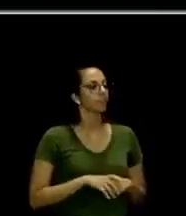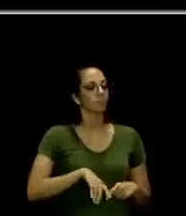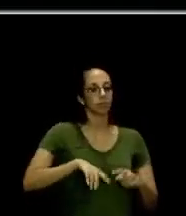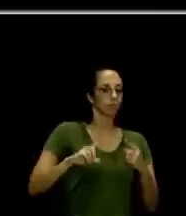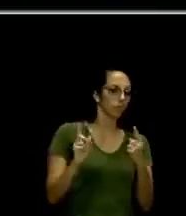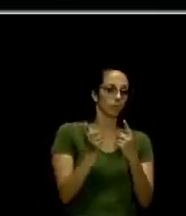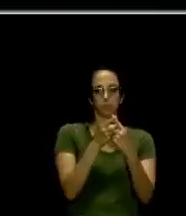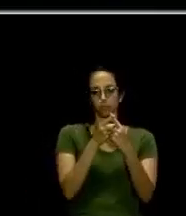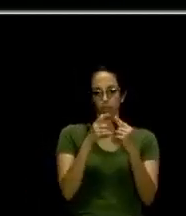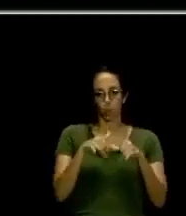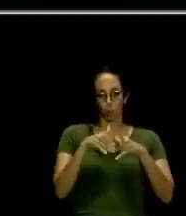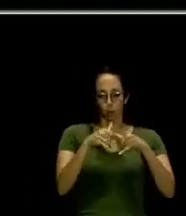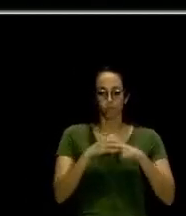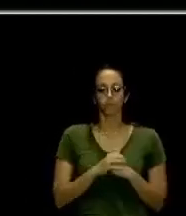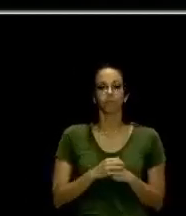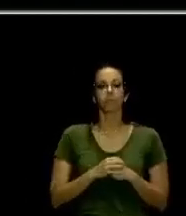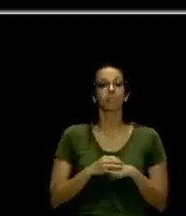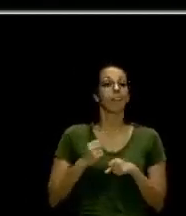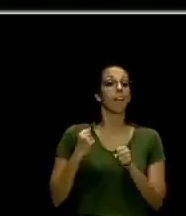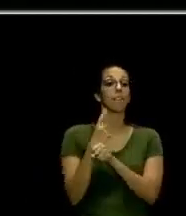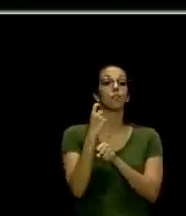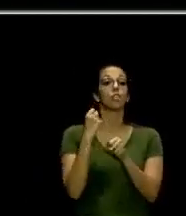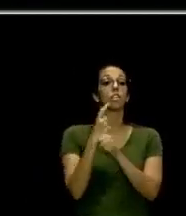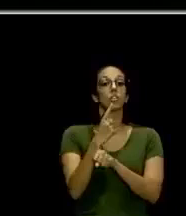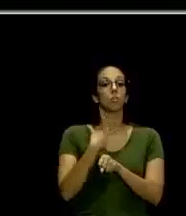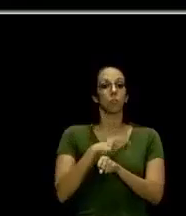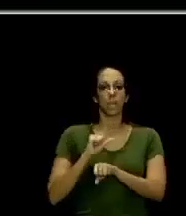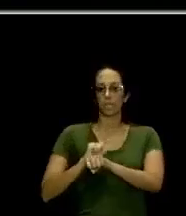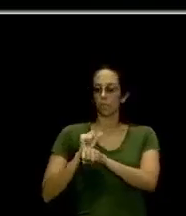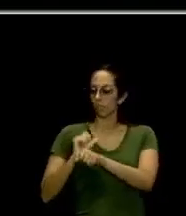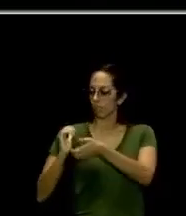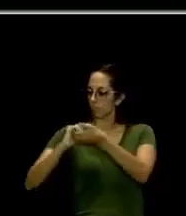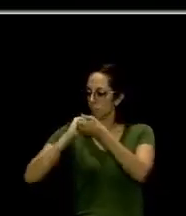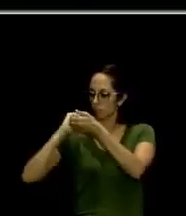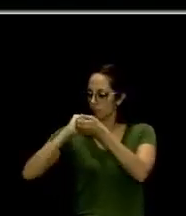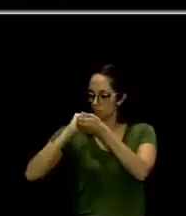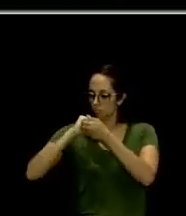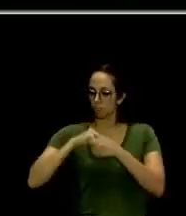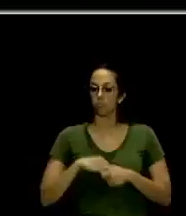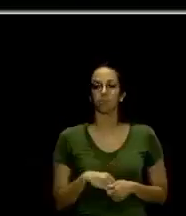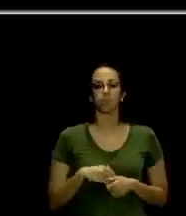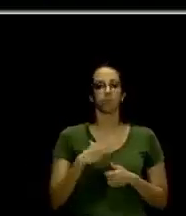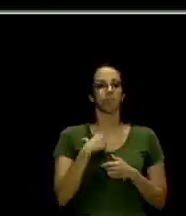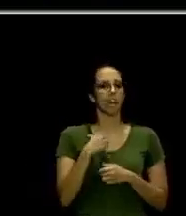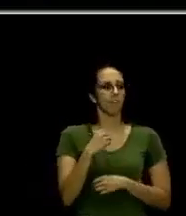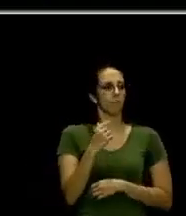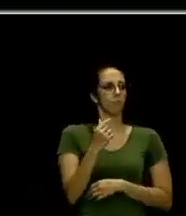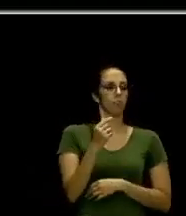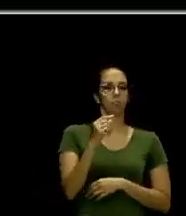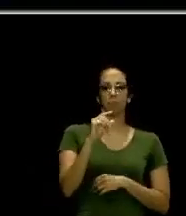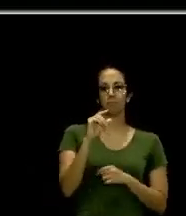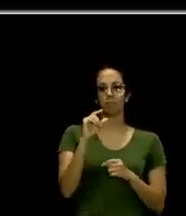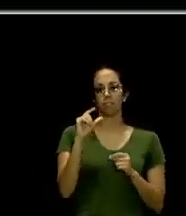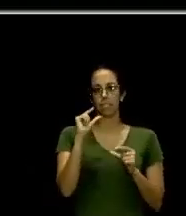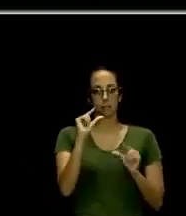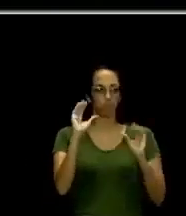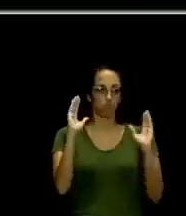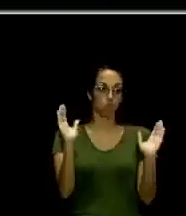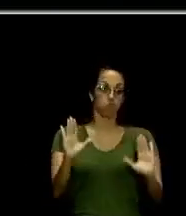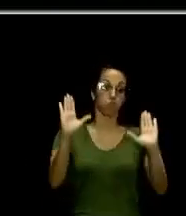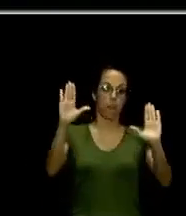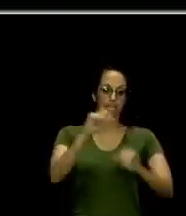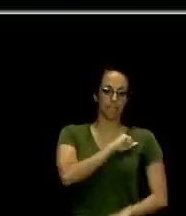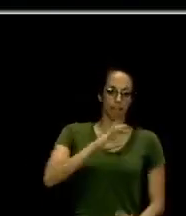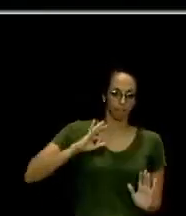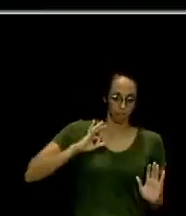So every year we work with a planning committee. So I have a very small staff, a wonderful staff, okay, and